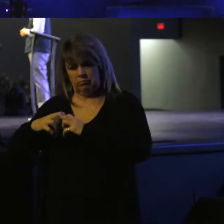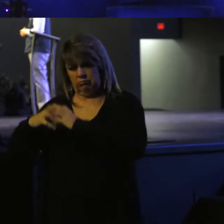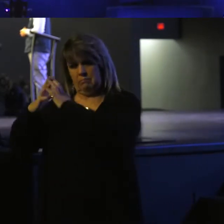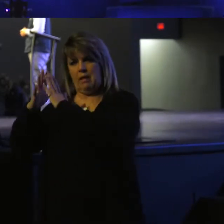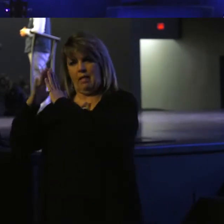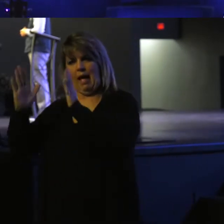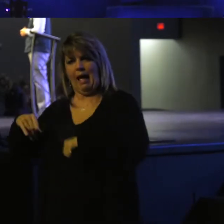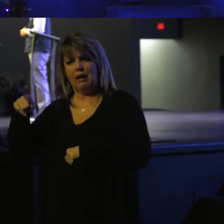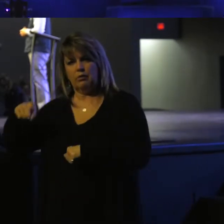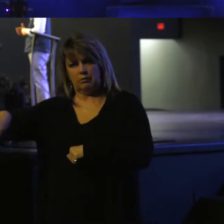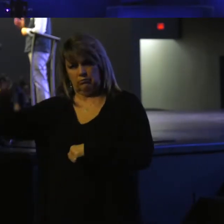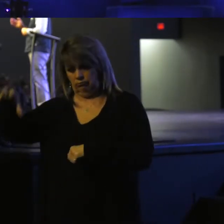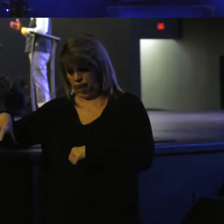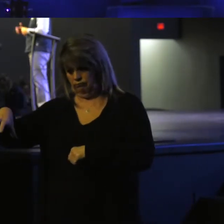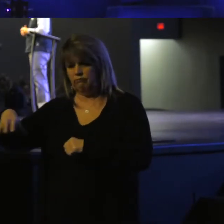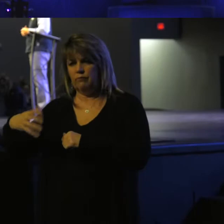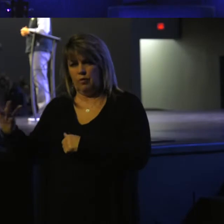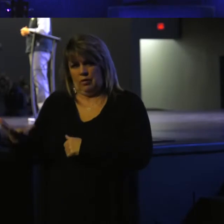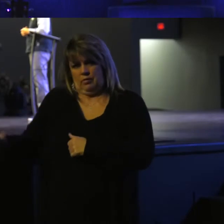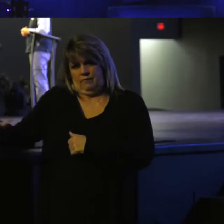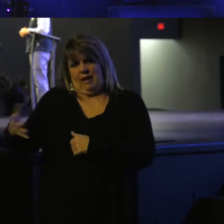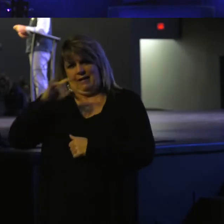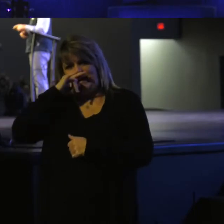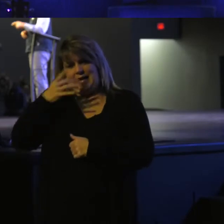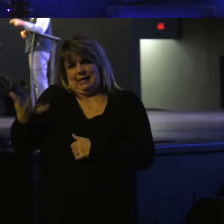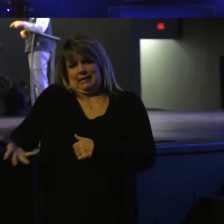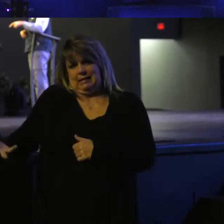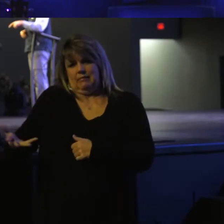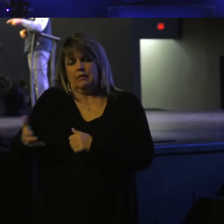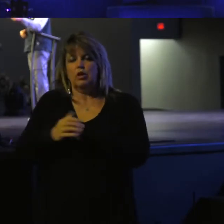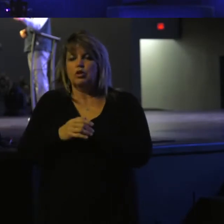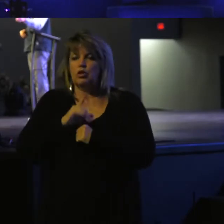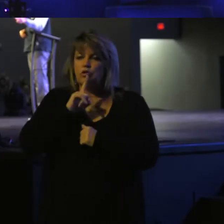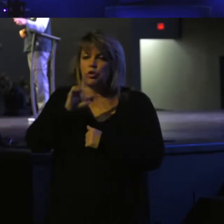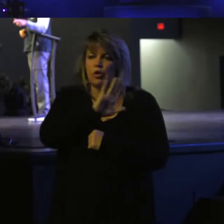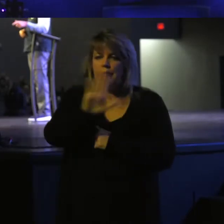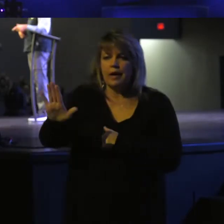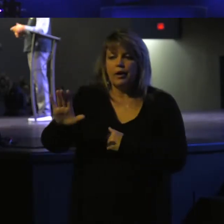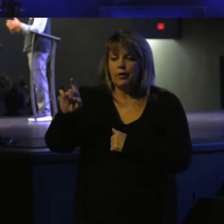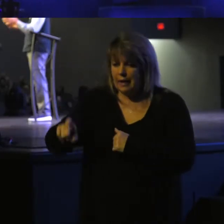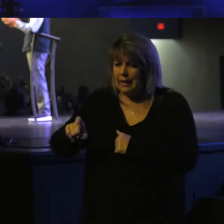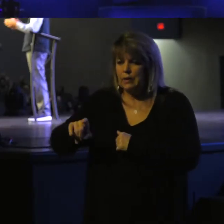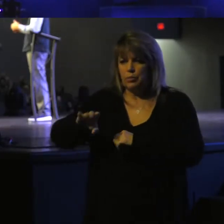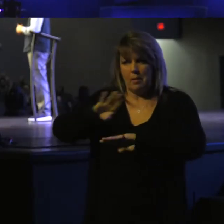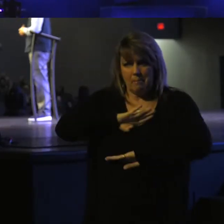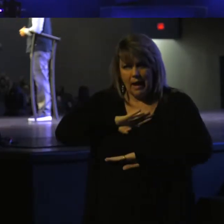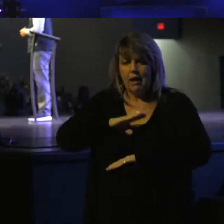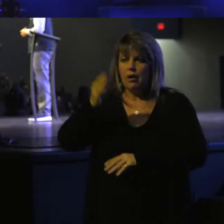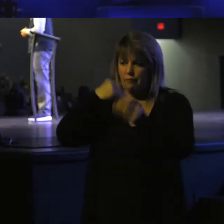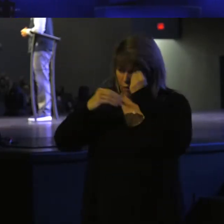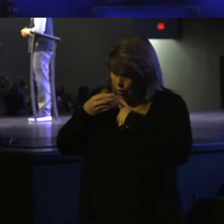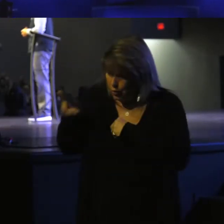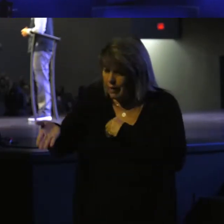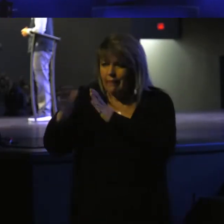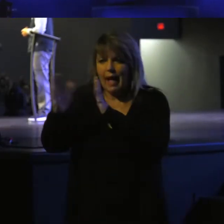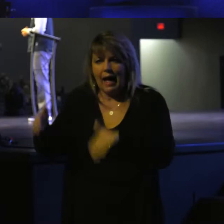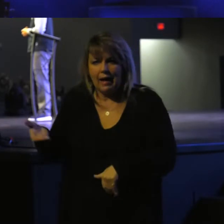house for those five kids. And to ensure that their needs were met, there's food in the house,